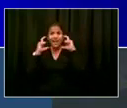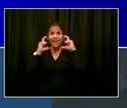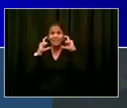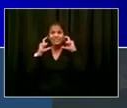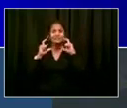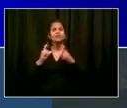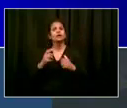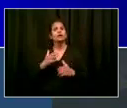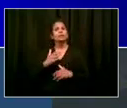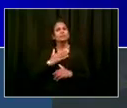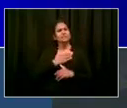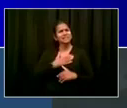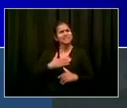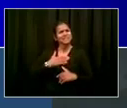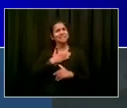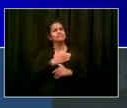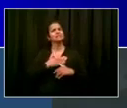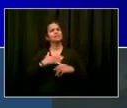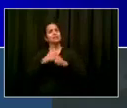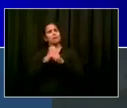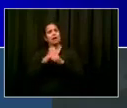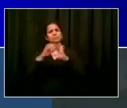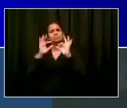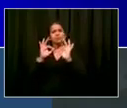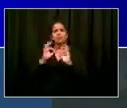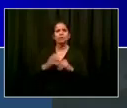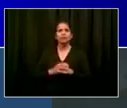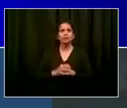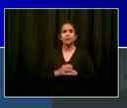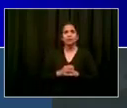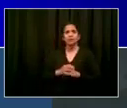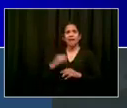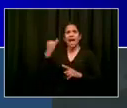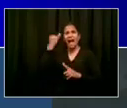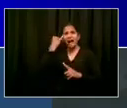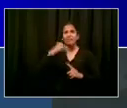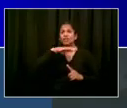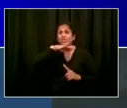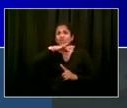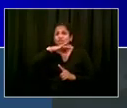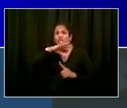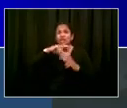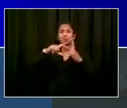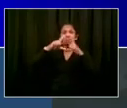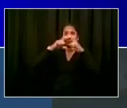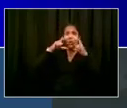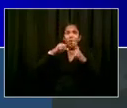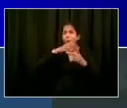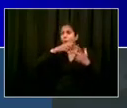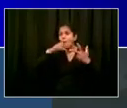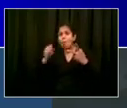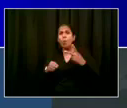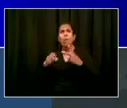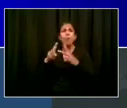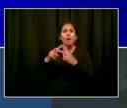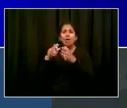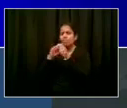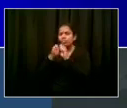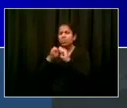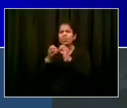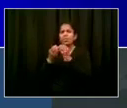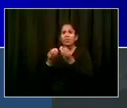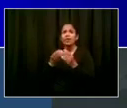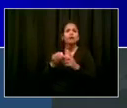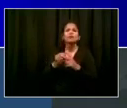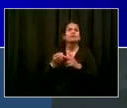time to replace it? Keep an eye on it. Think about how crucial it is to make sure that it's in good working order. And